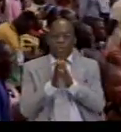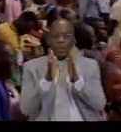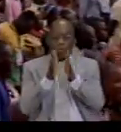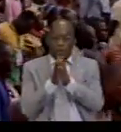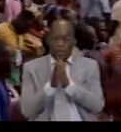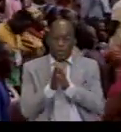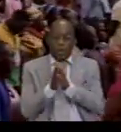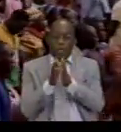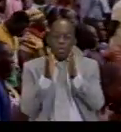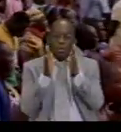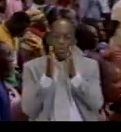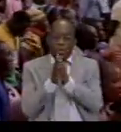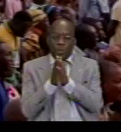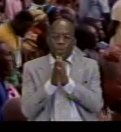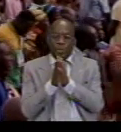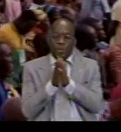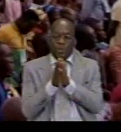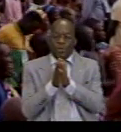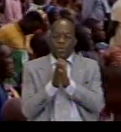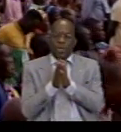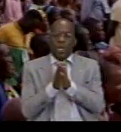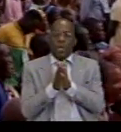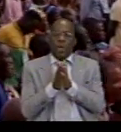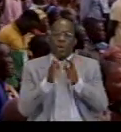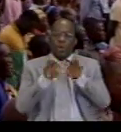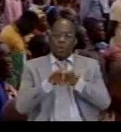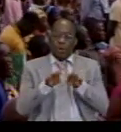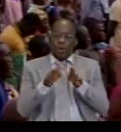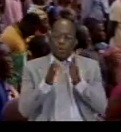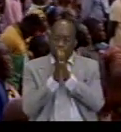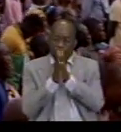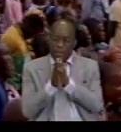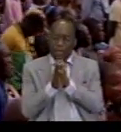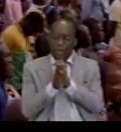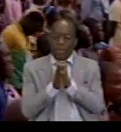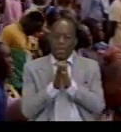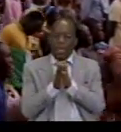pray. Raise your voice. I cannot hear you.